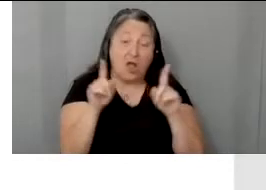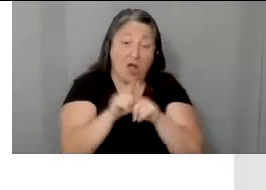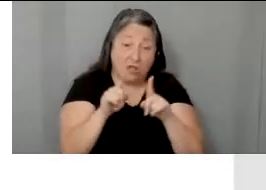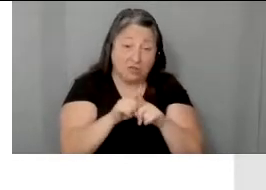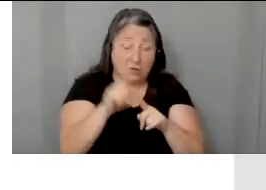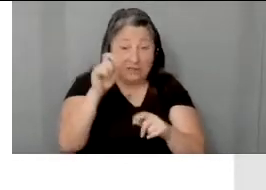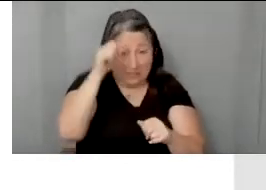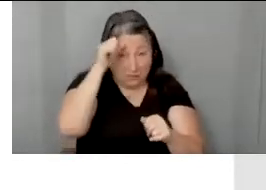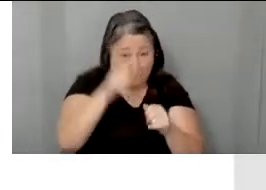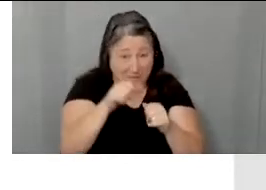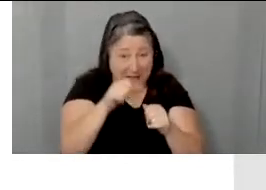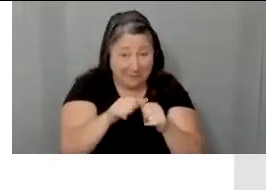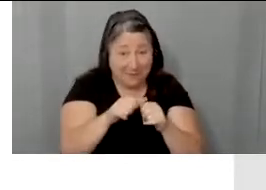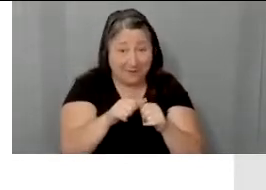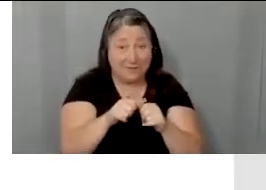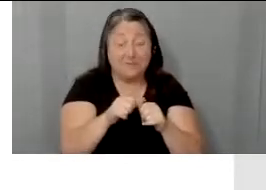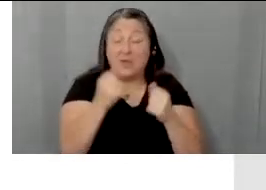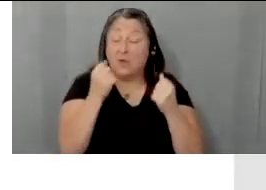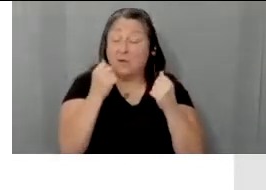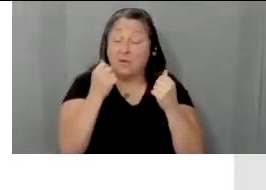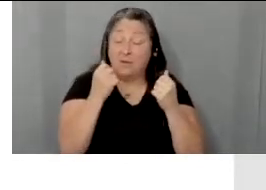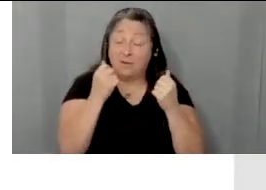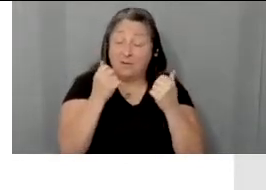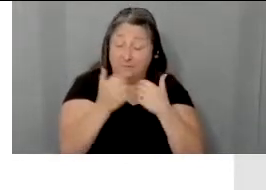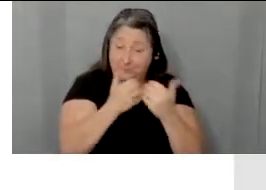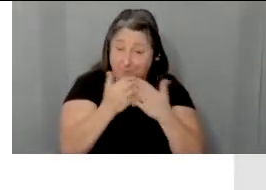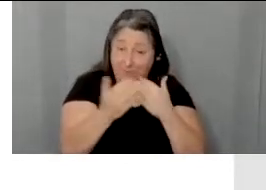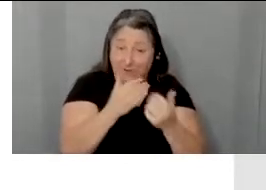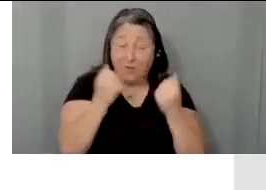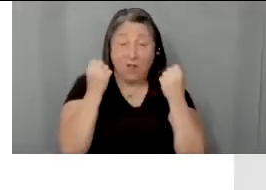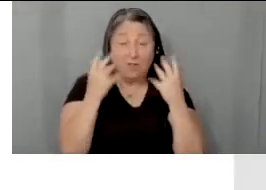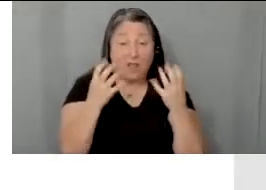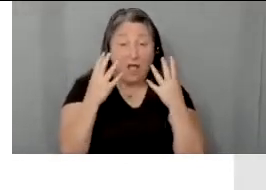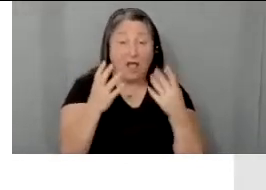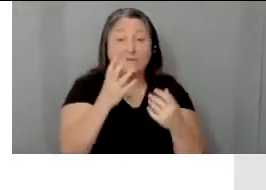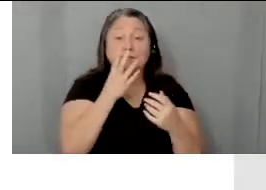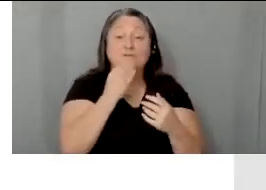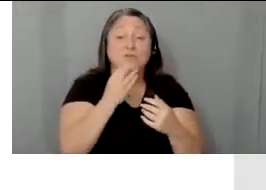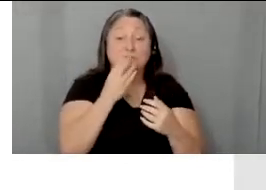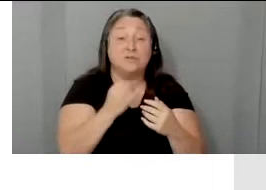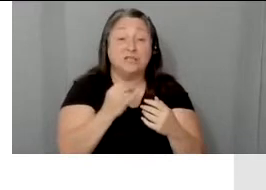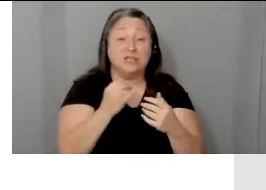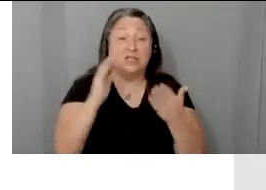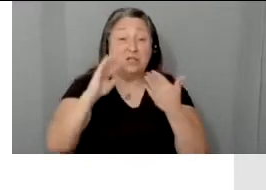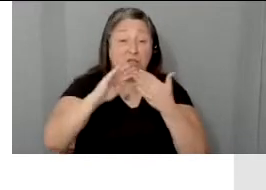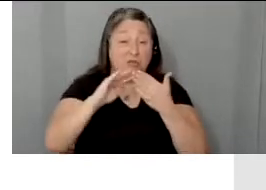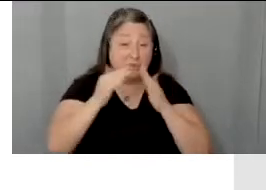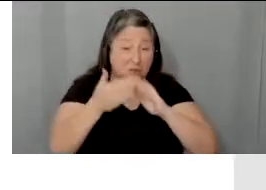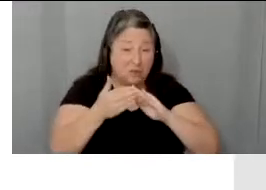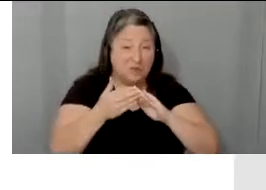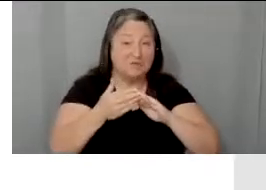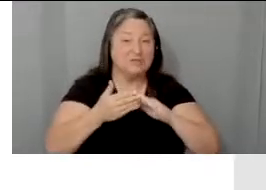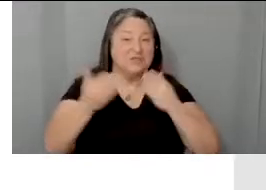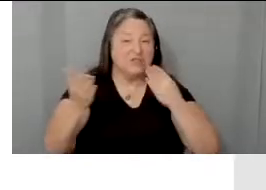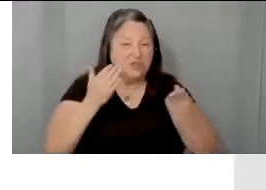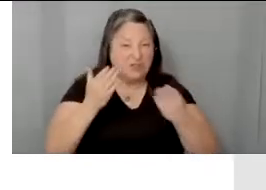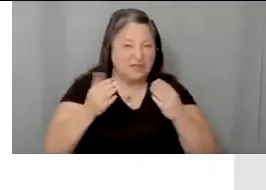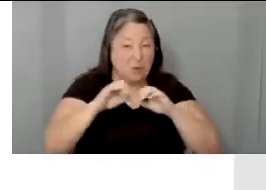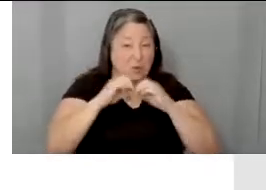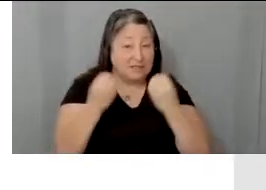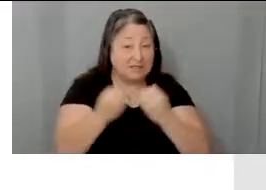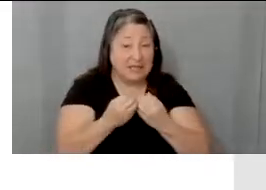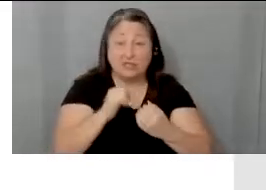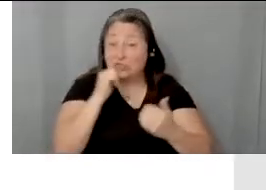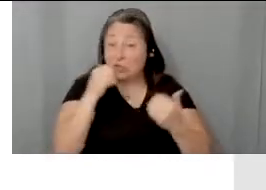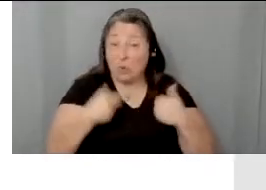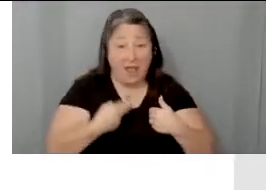is, while a lot of Jewish communal services or Jewish service organizations don't have